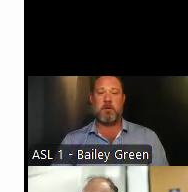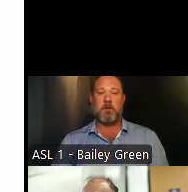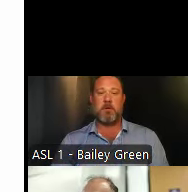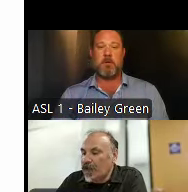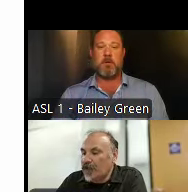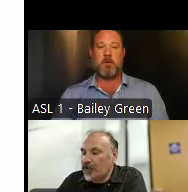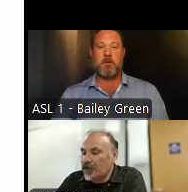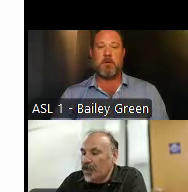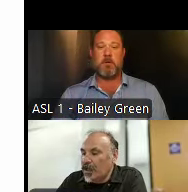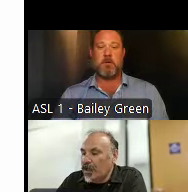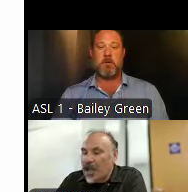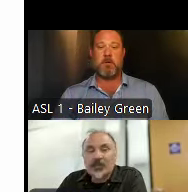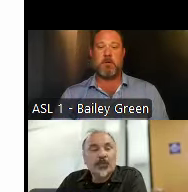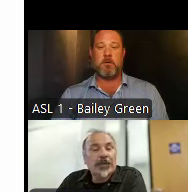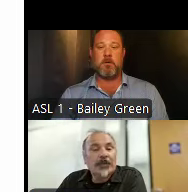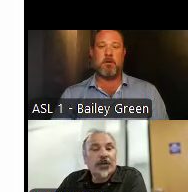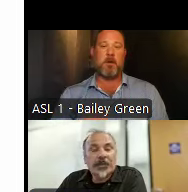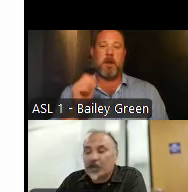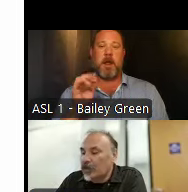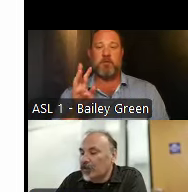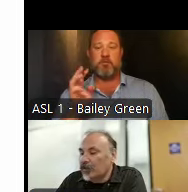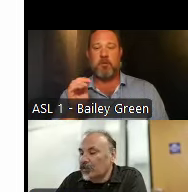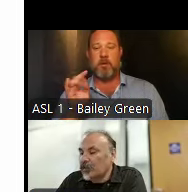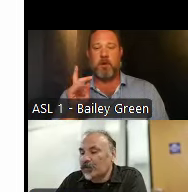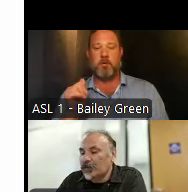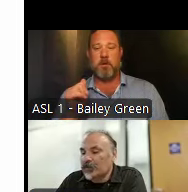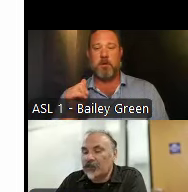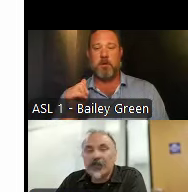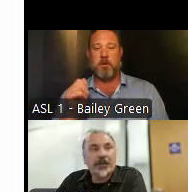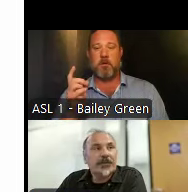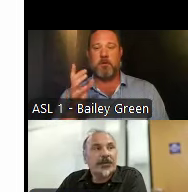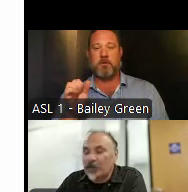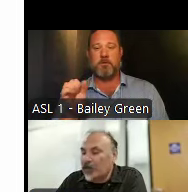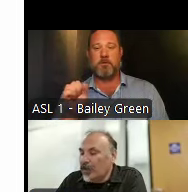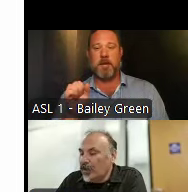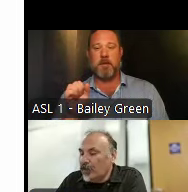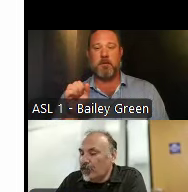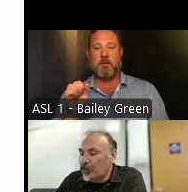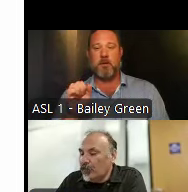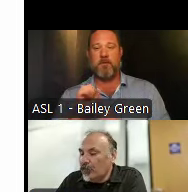Los Angeles, and Andrew Mendoza, Director of State Affairs